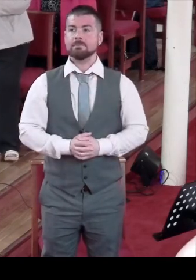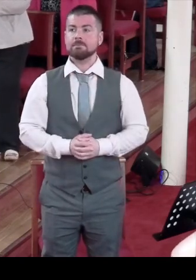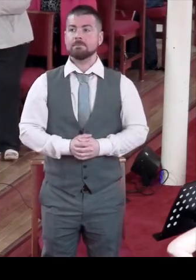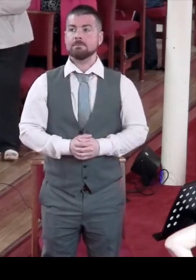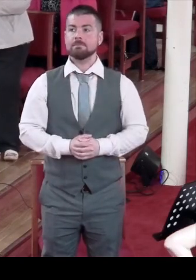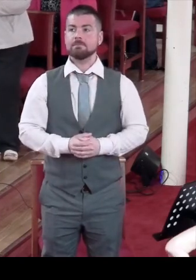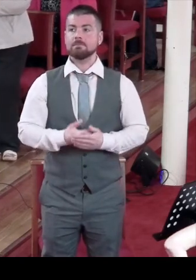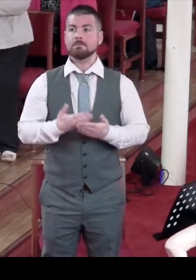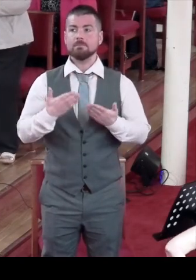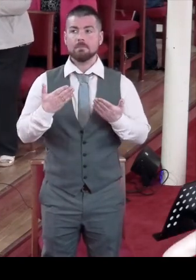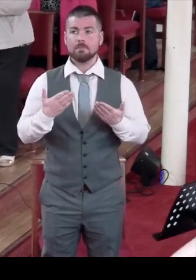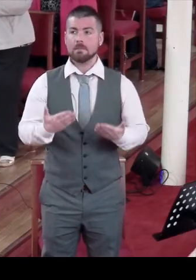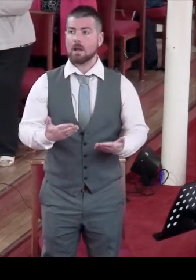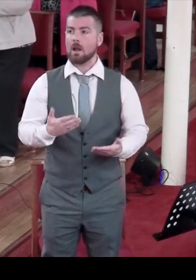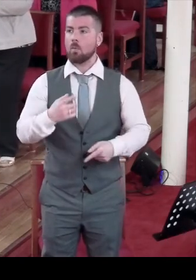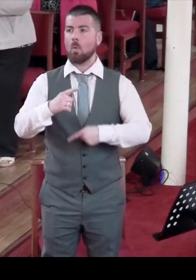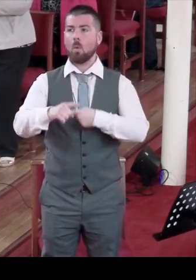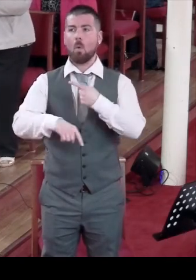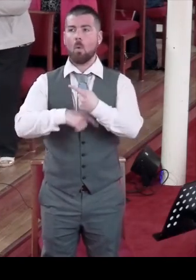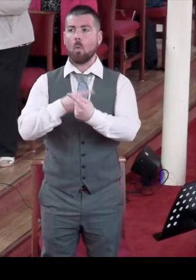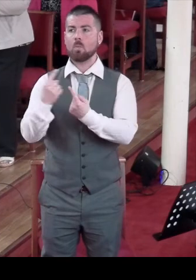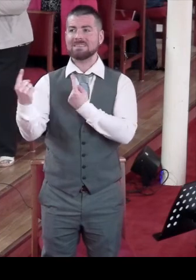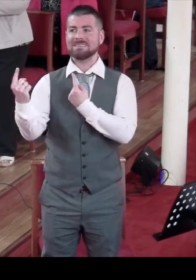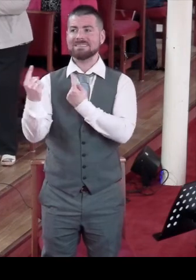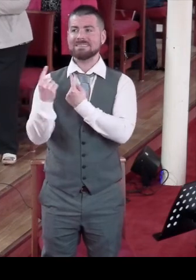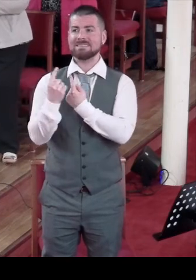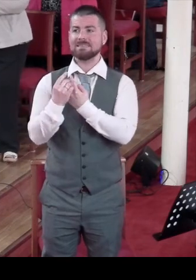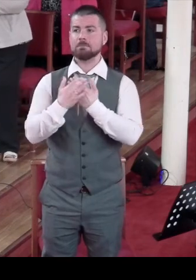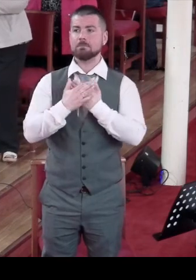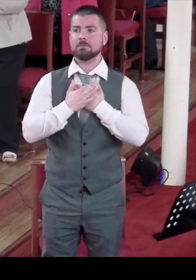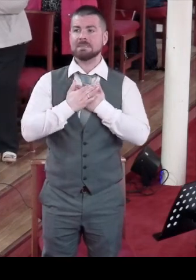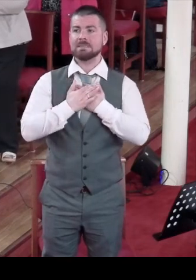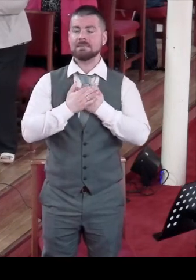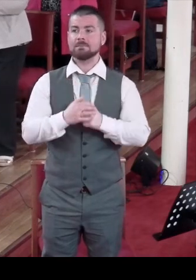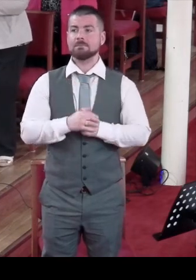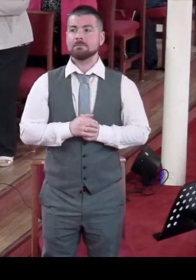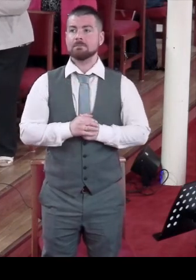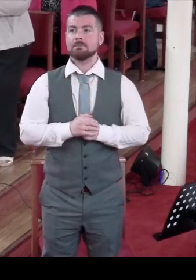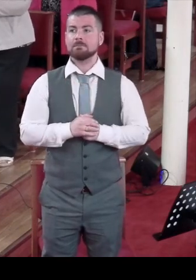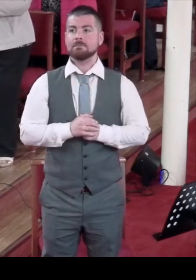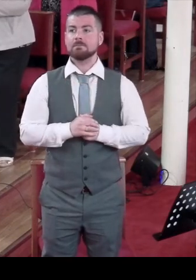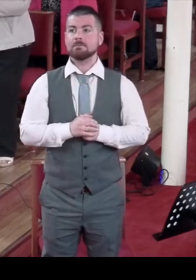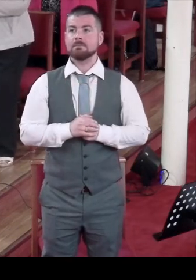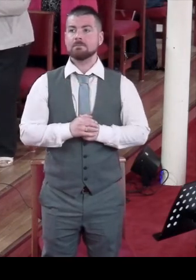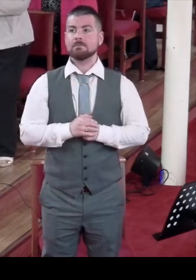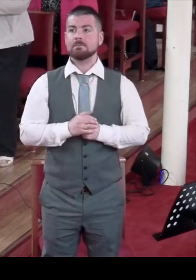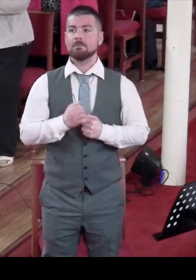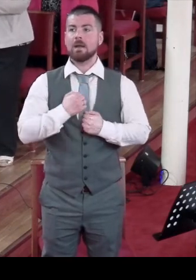Thank you.